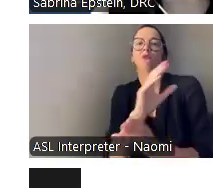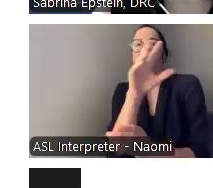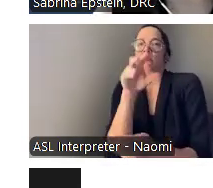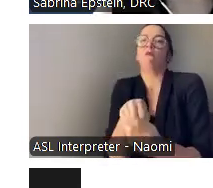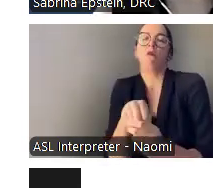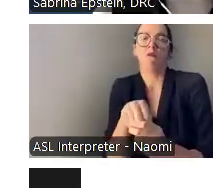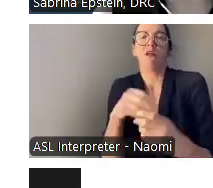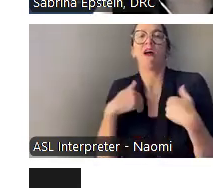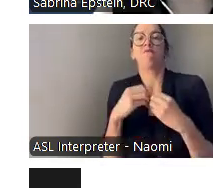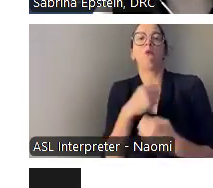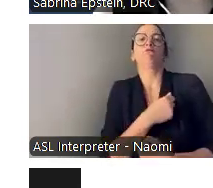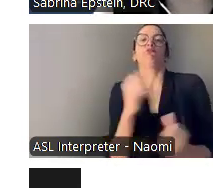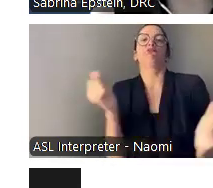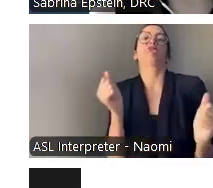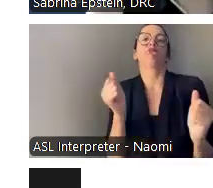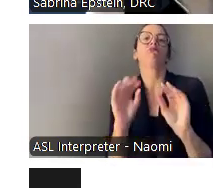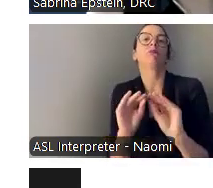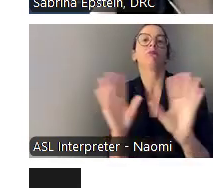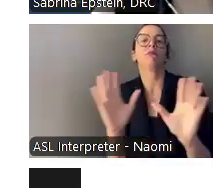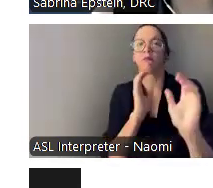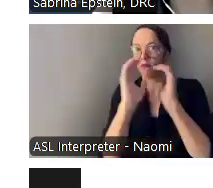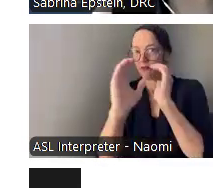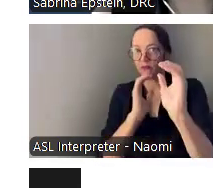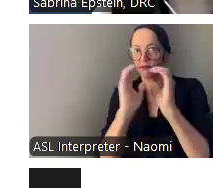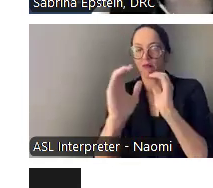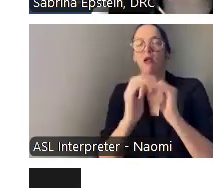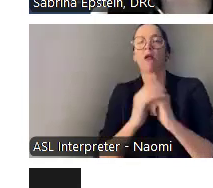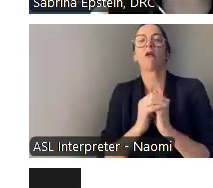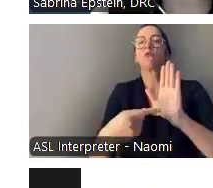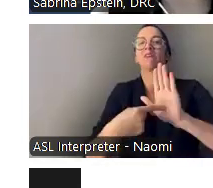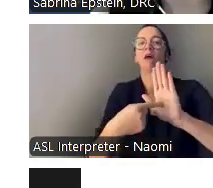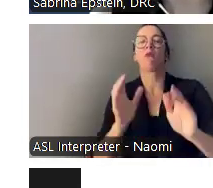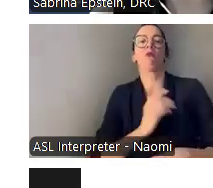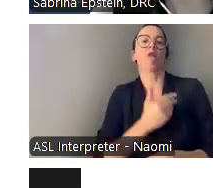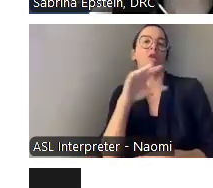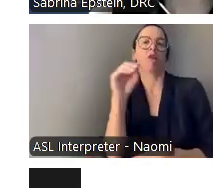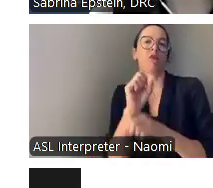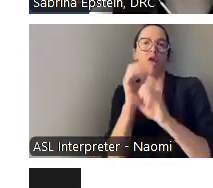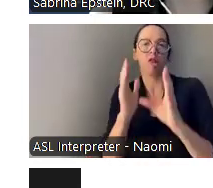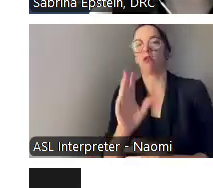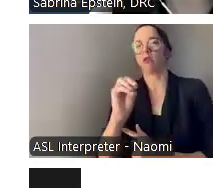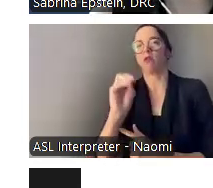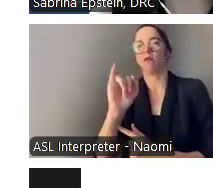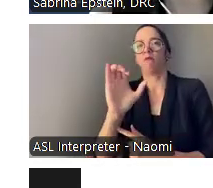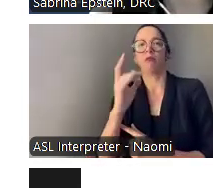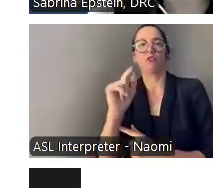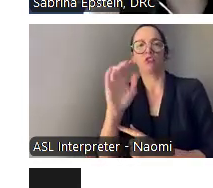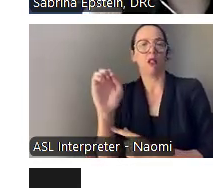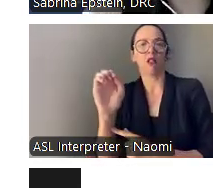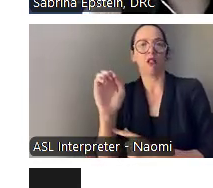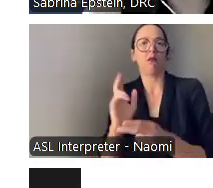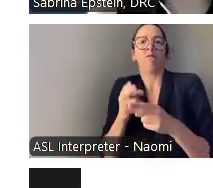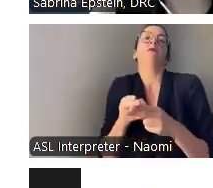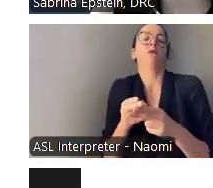possible. So that an example that our colleague Michelle brought up is having consumers who are going